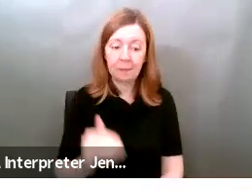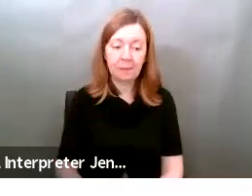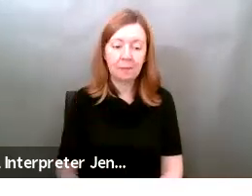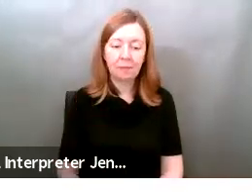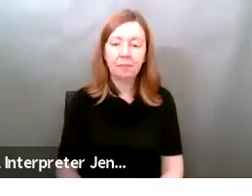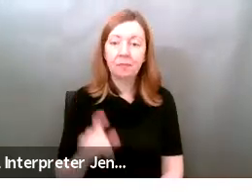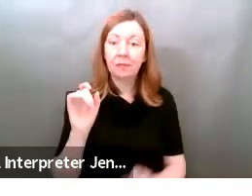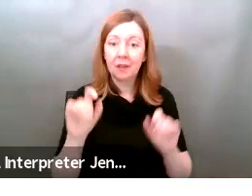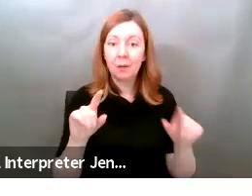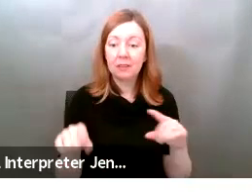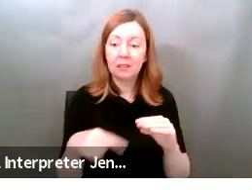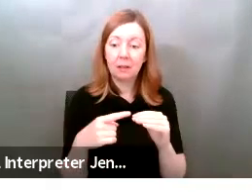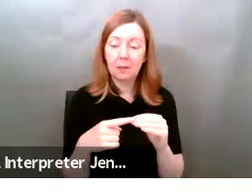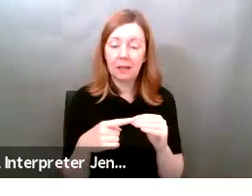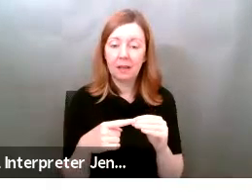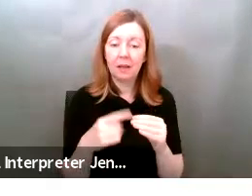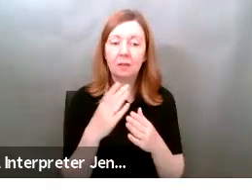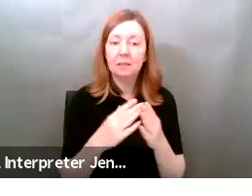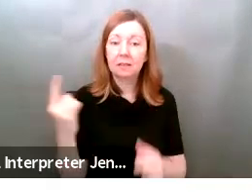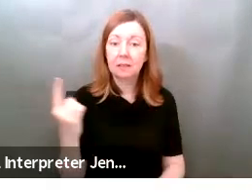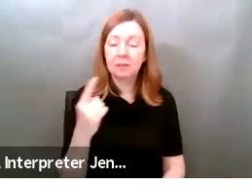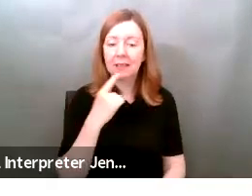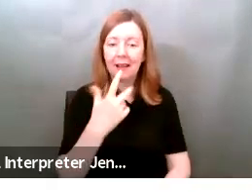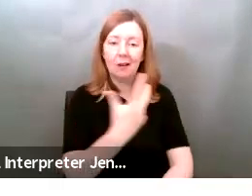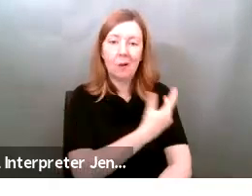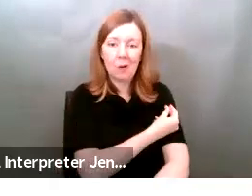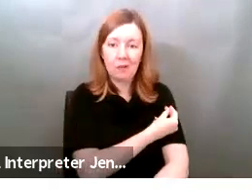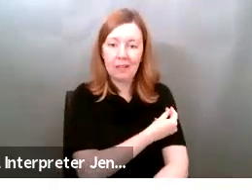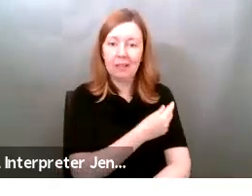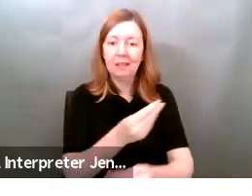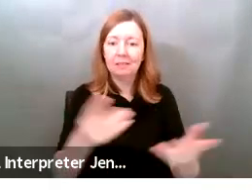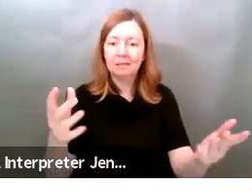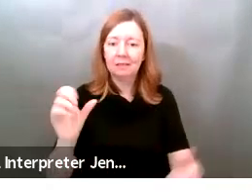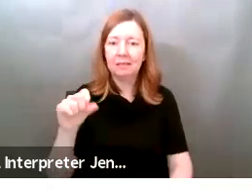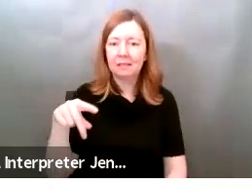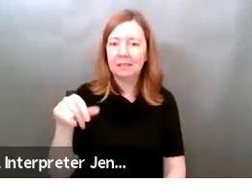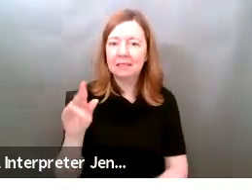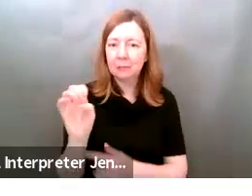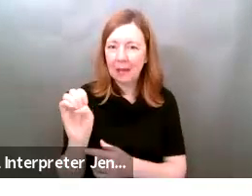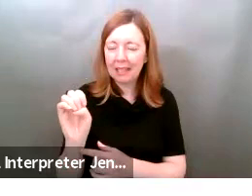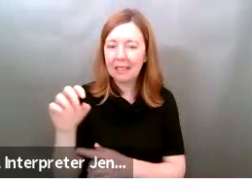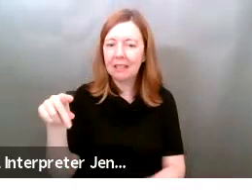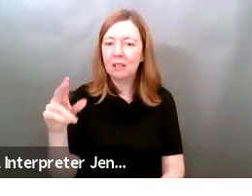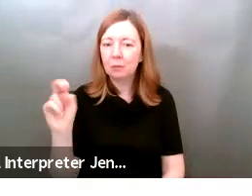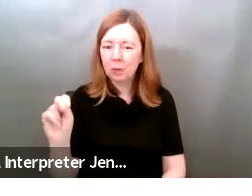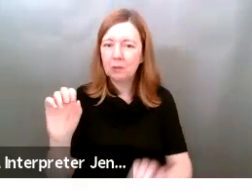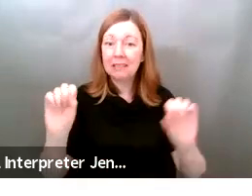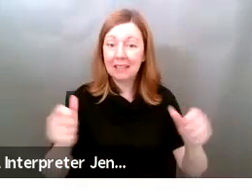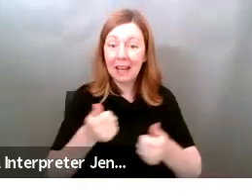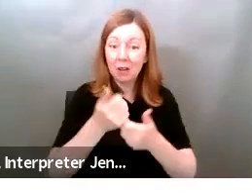And then we have a question here. Some have said that the COVID vaccine delivers spike protein that can cause infertility. Is that true or